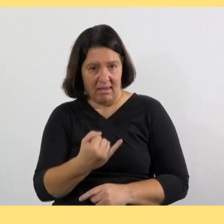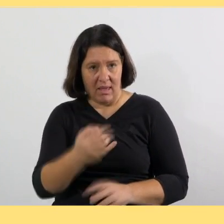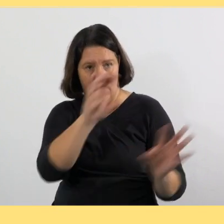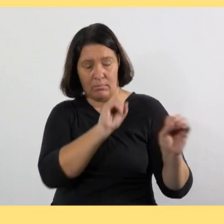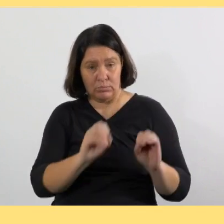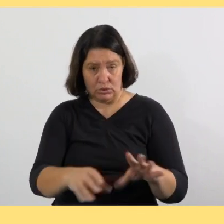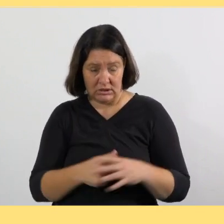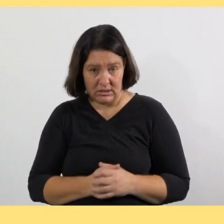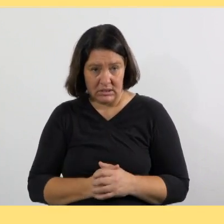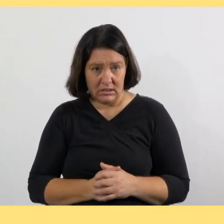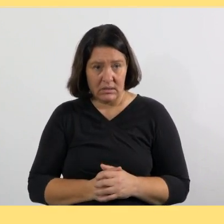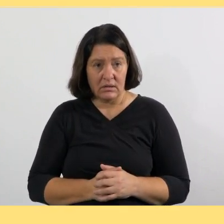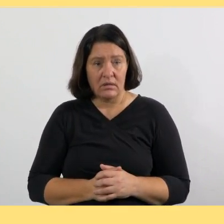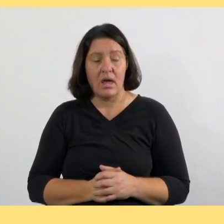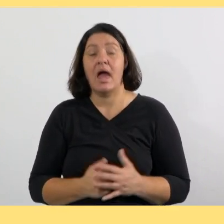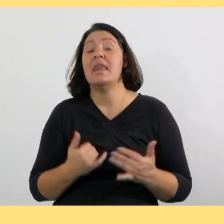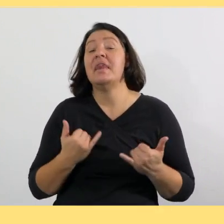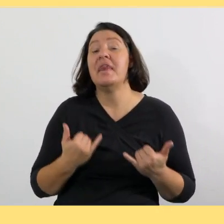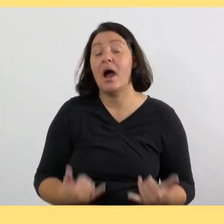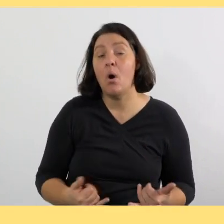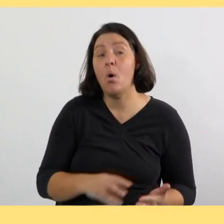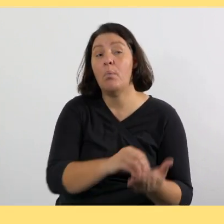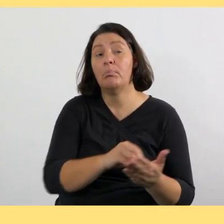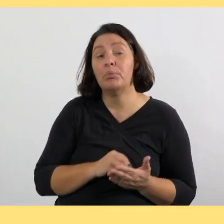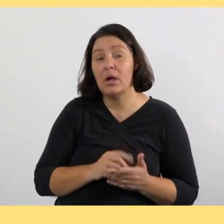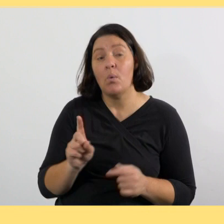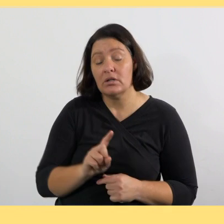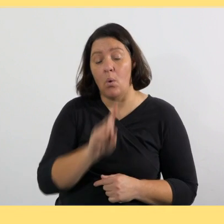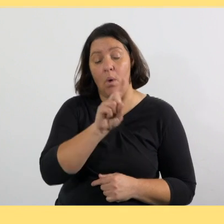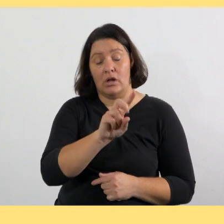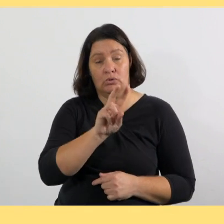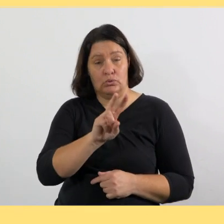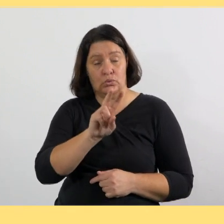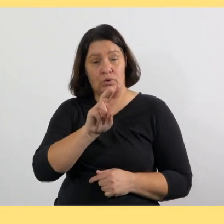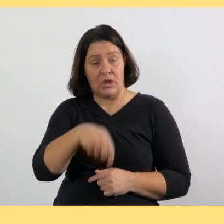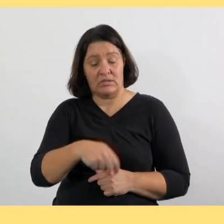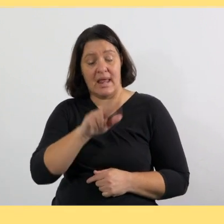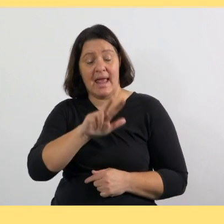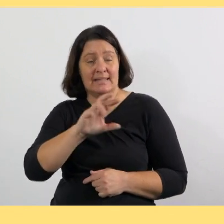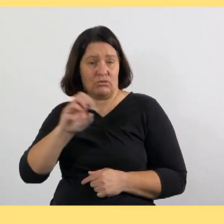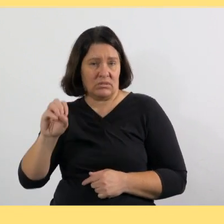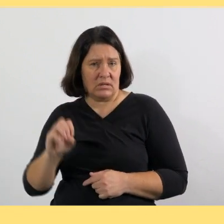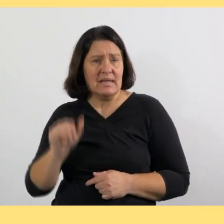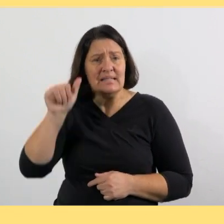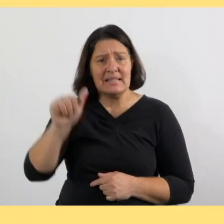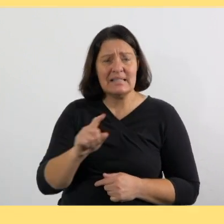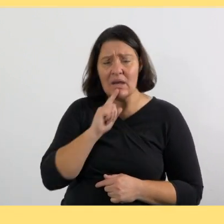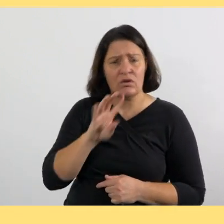the DJ. And I will now bring in 12,800 and